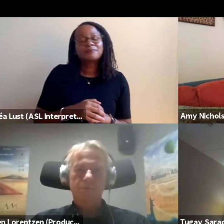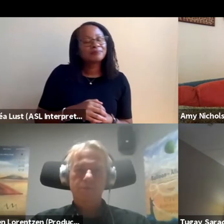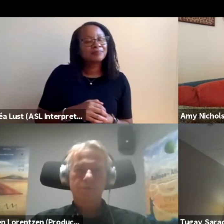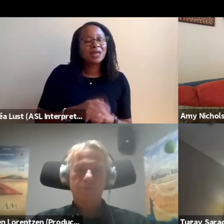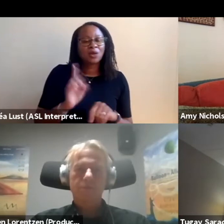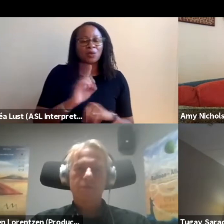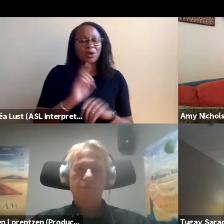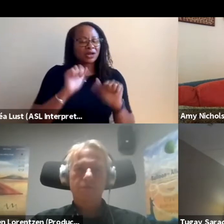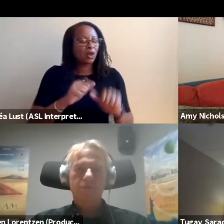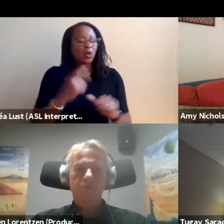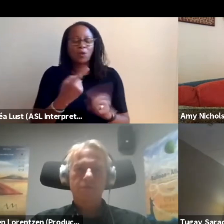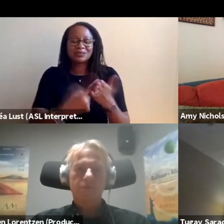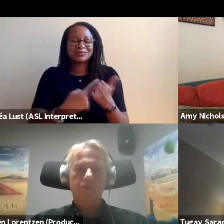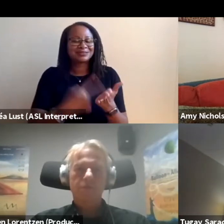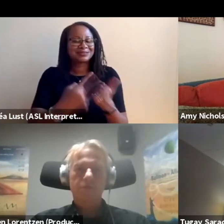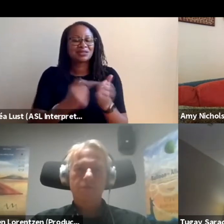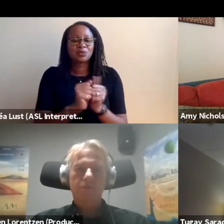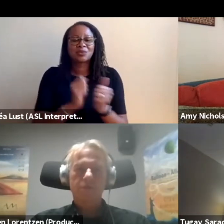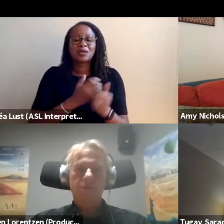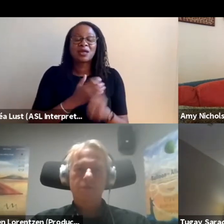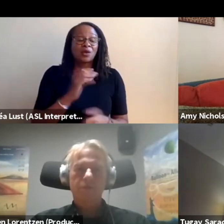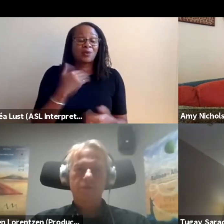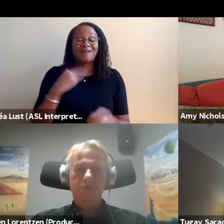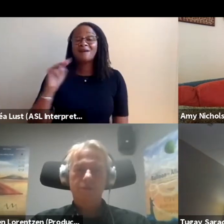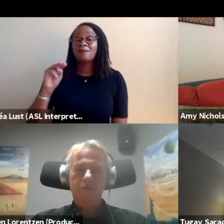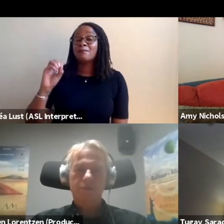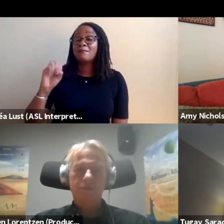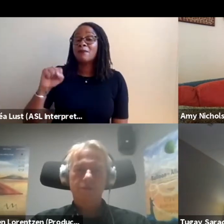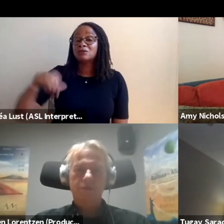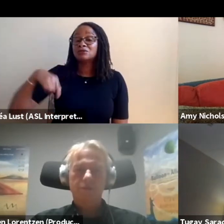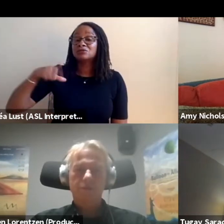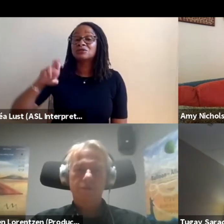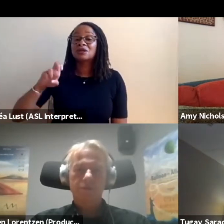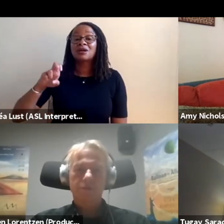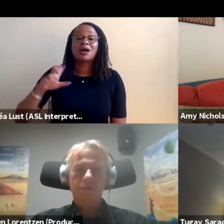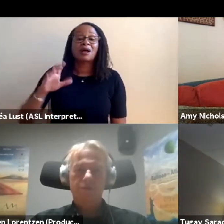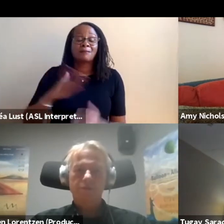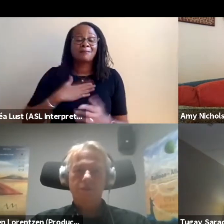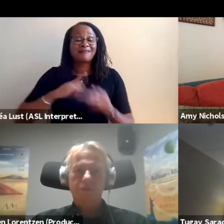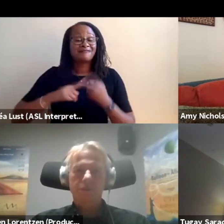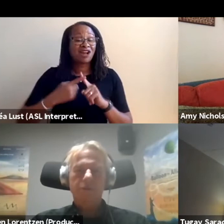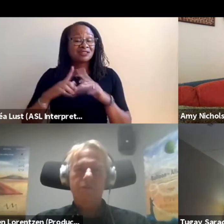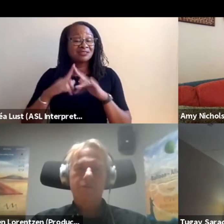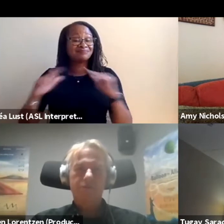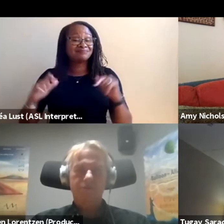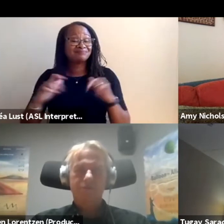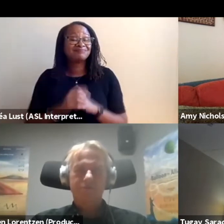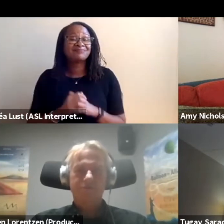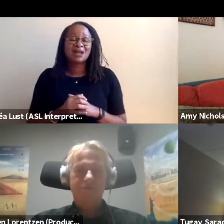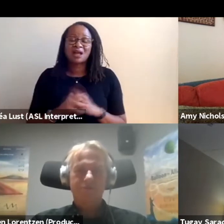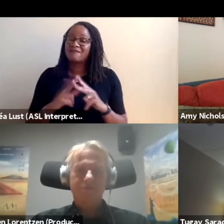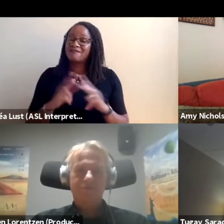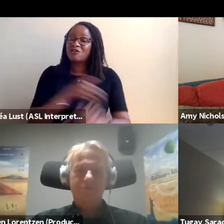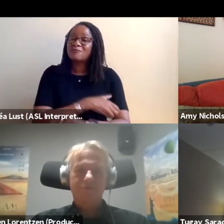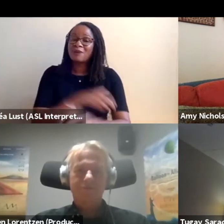talk to. We've got the mosque, my friends, and yeah, they are very powerful